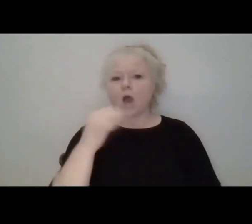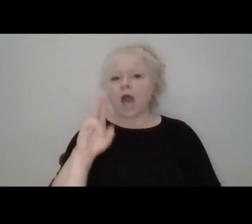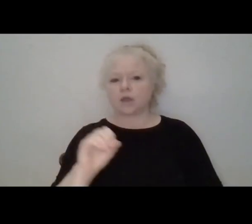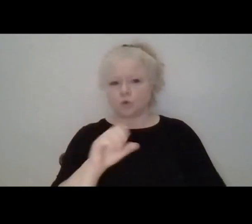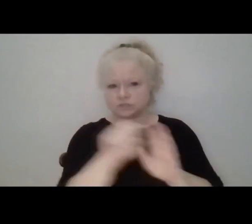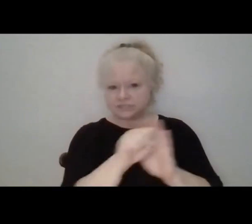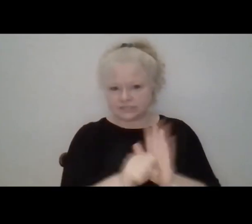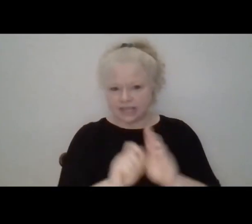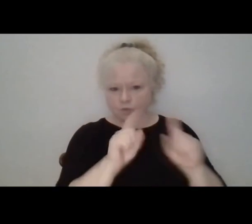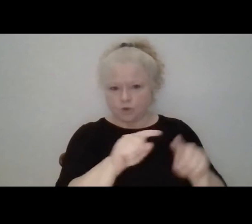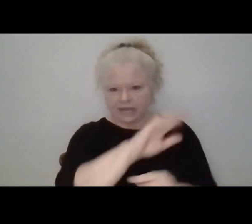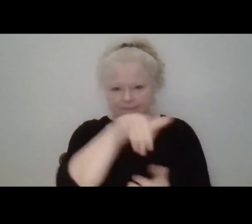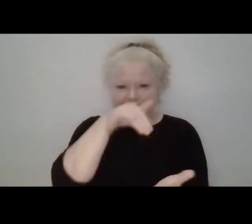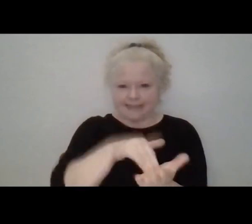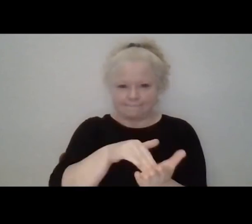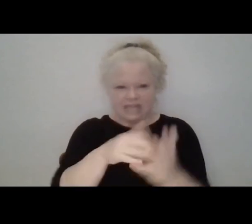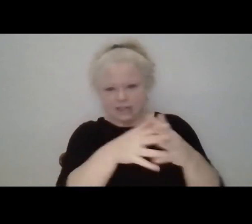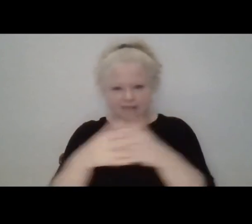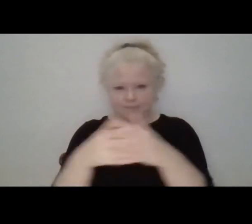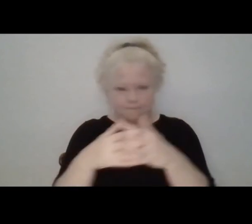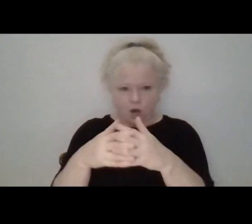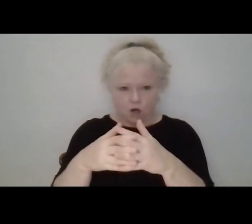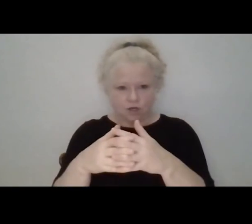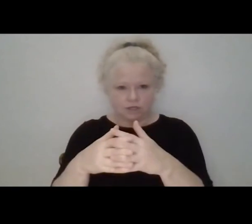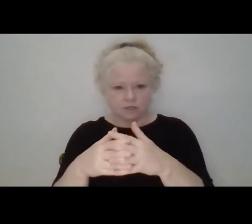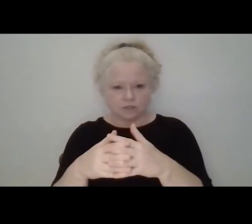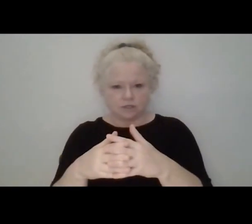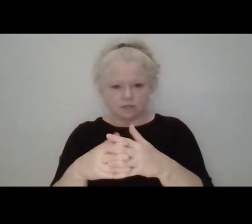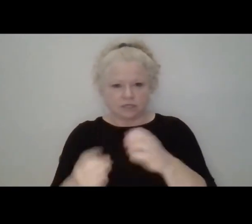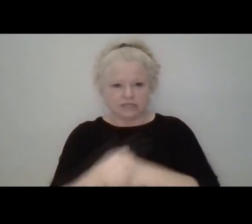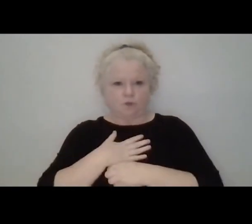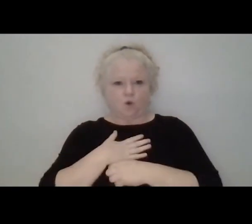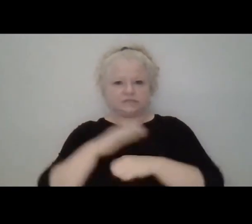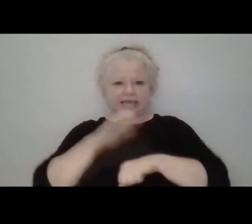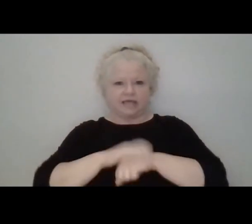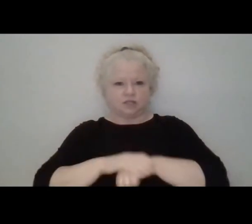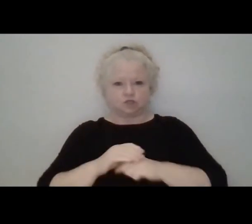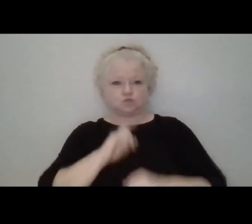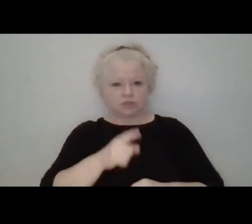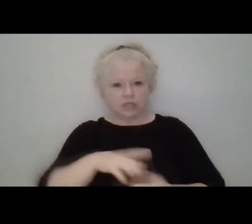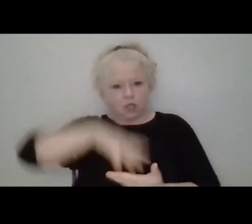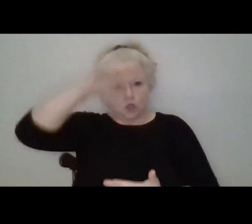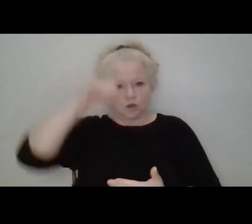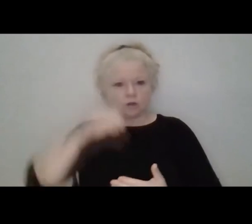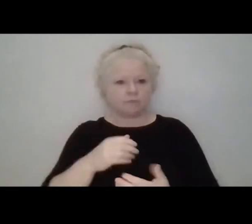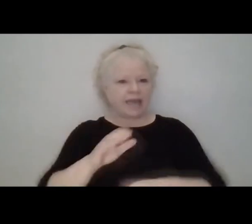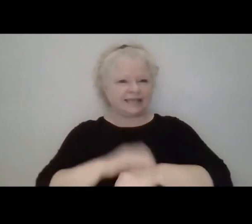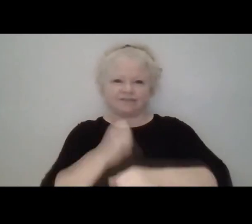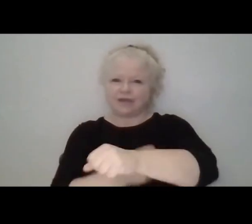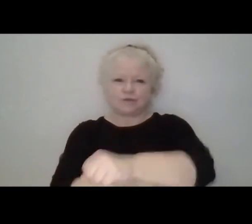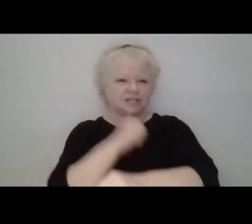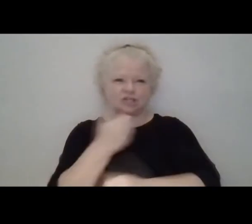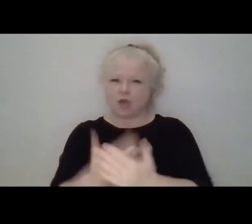because I wanted to be in the middle of America, right? Like, you know, and be exposed and learn English, because I didn't have a very solid